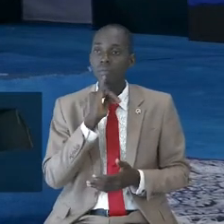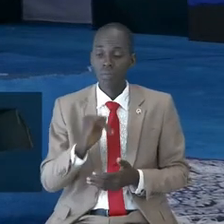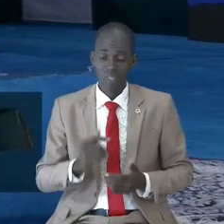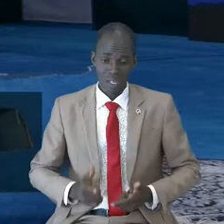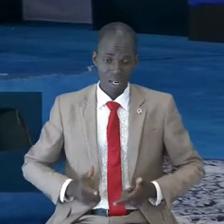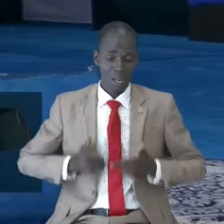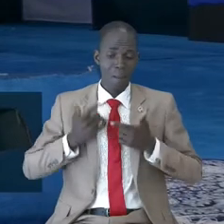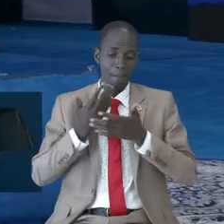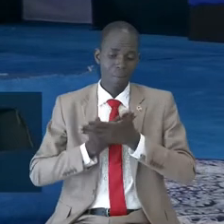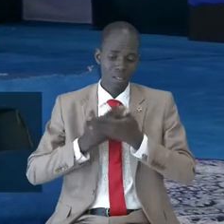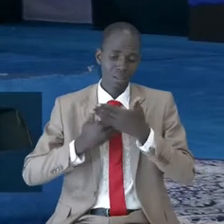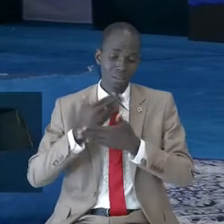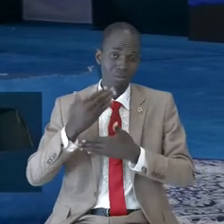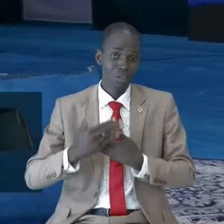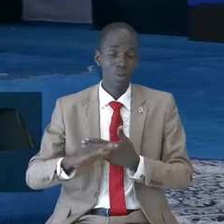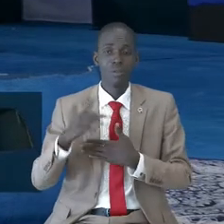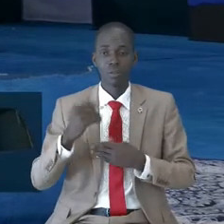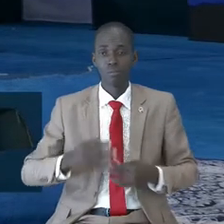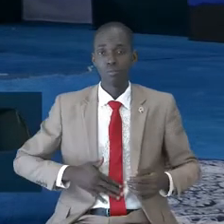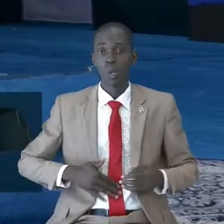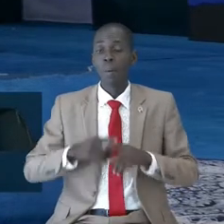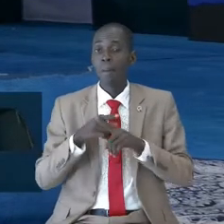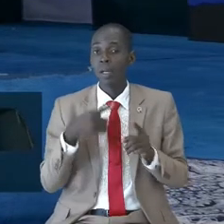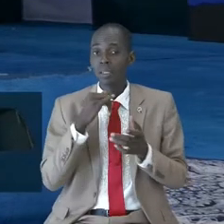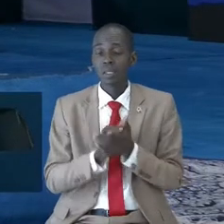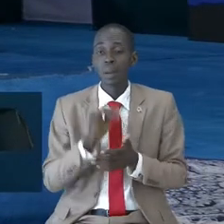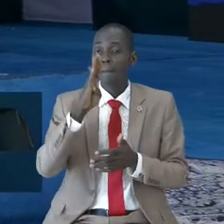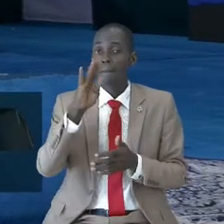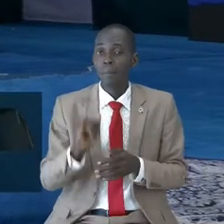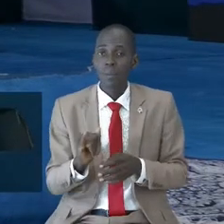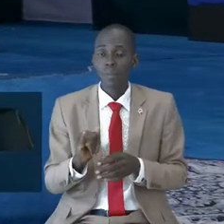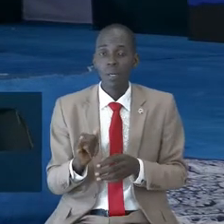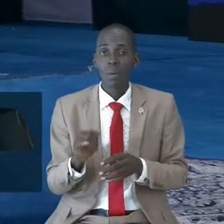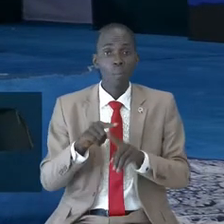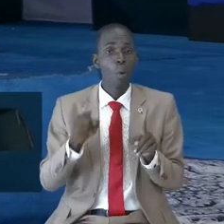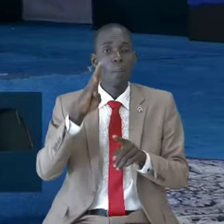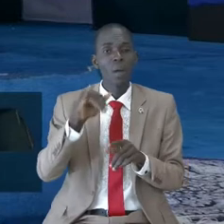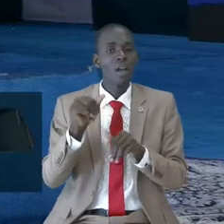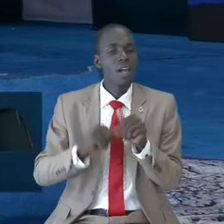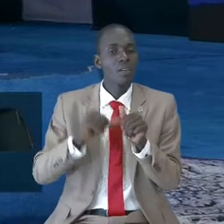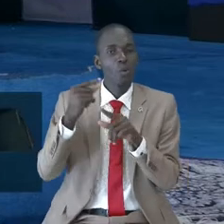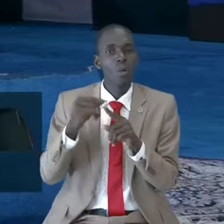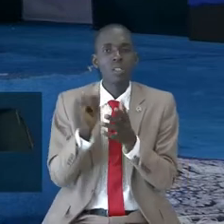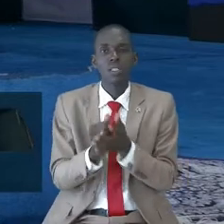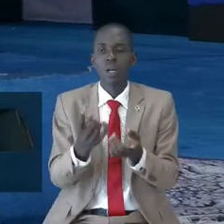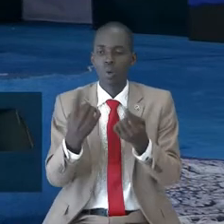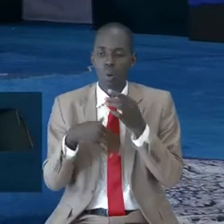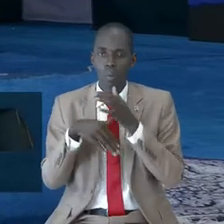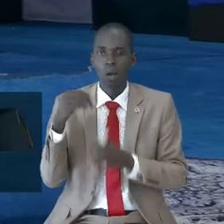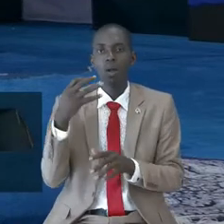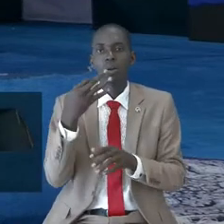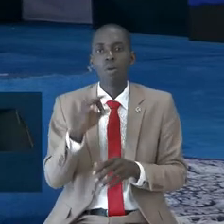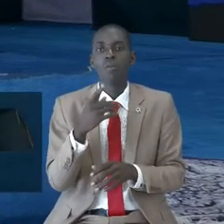body, beyond the belly. It says, but by every word that proceedeth out of